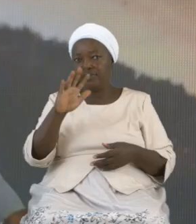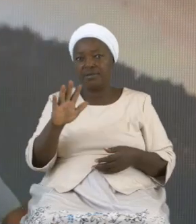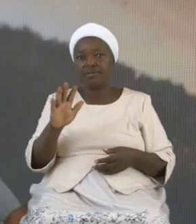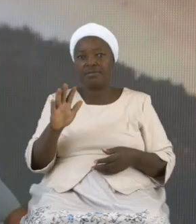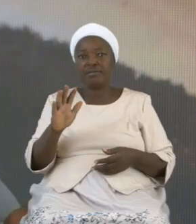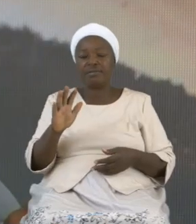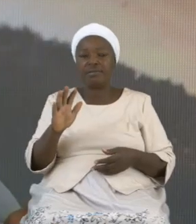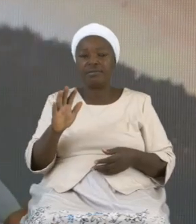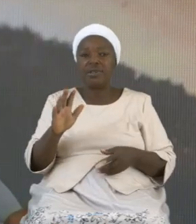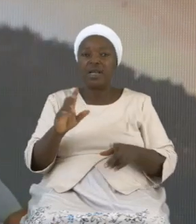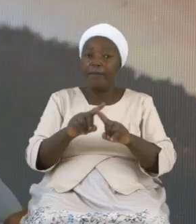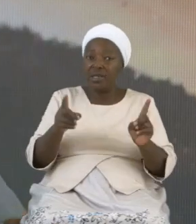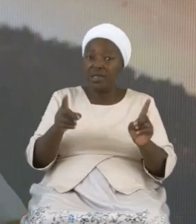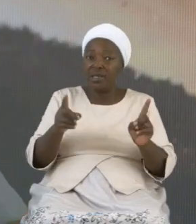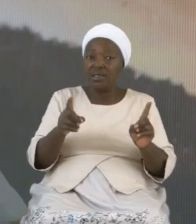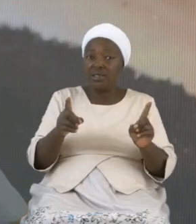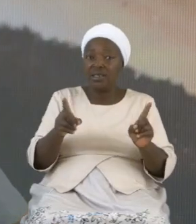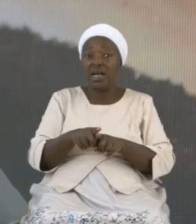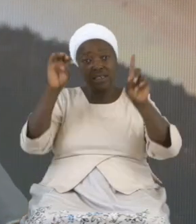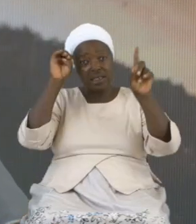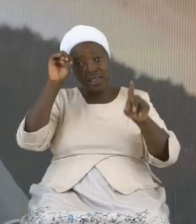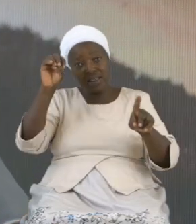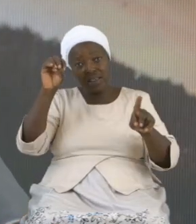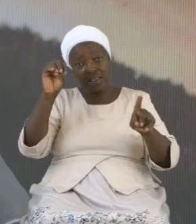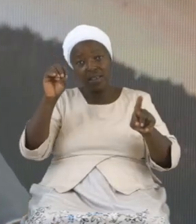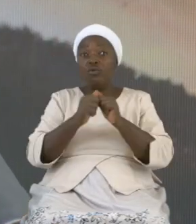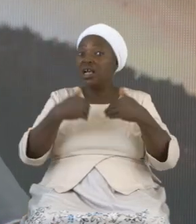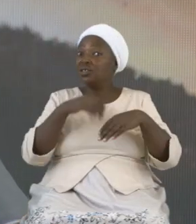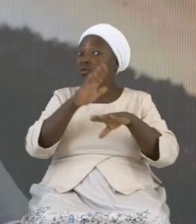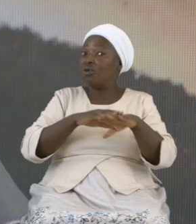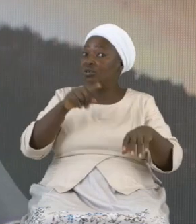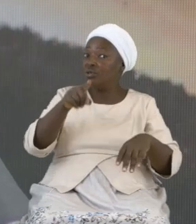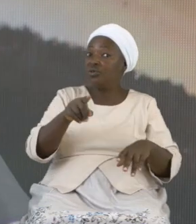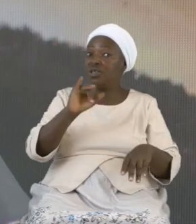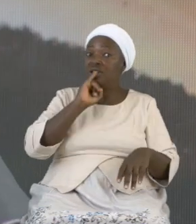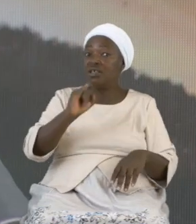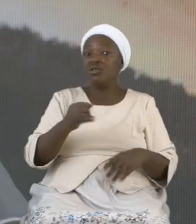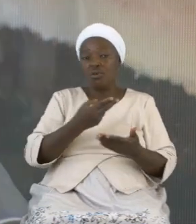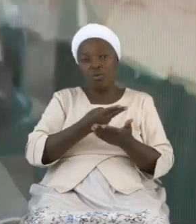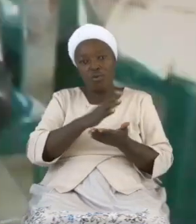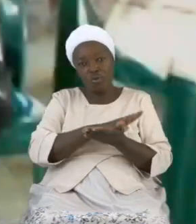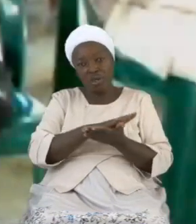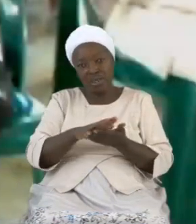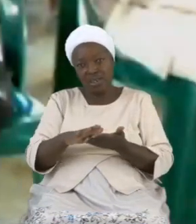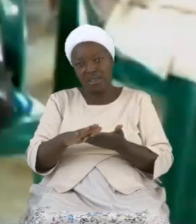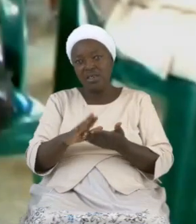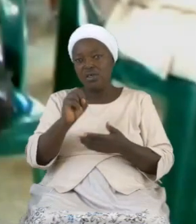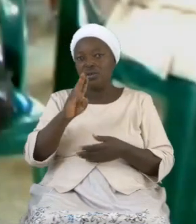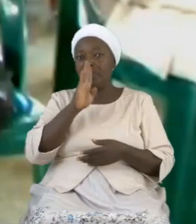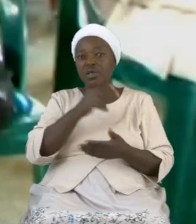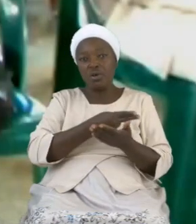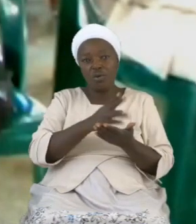but as he which has called you is holy, so be ye holy in